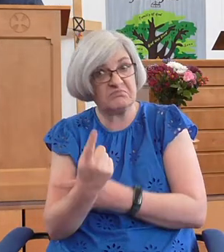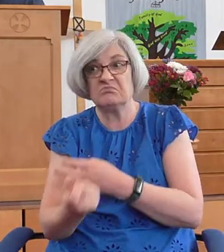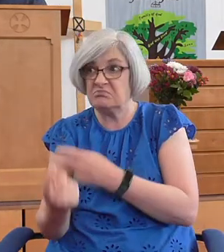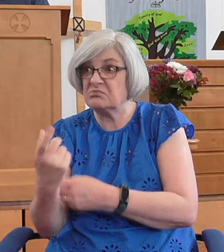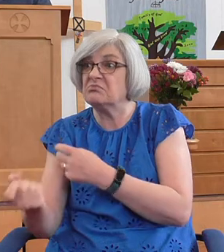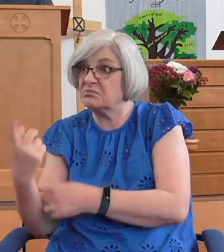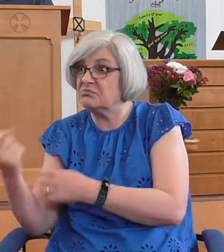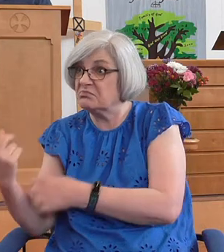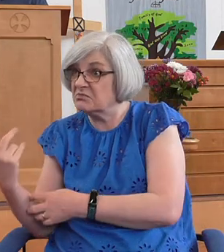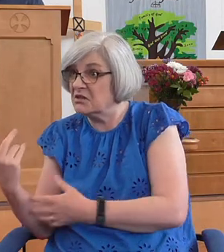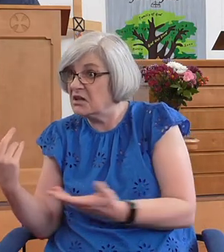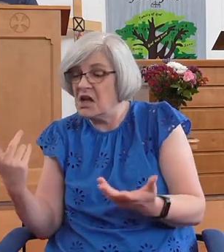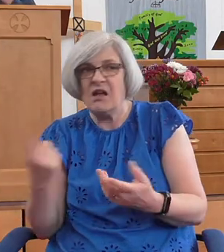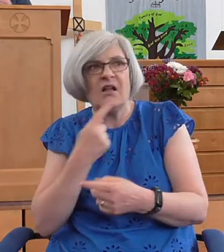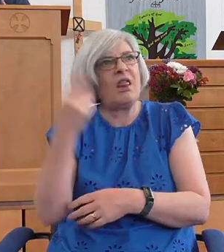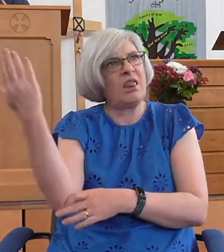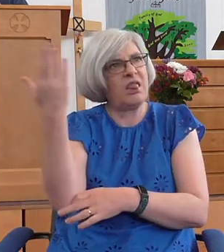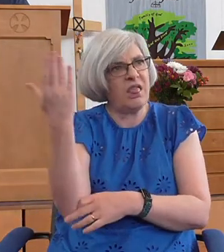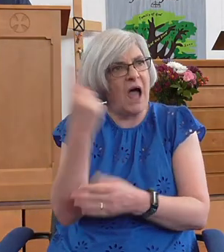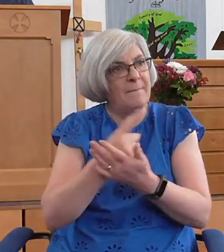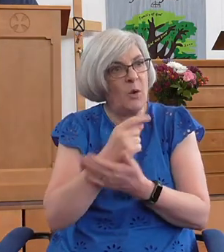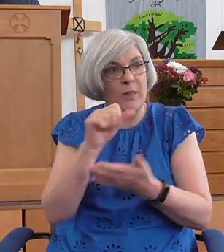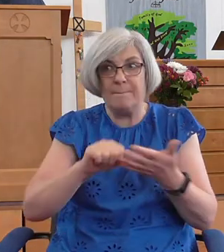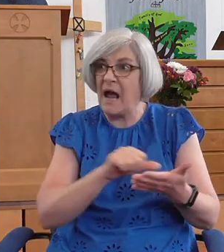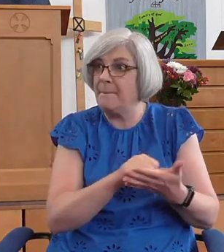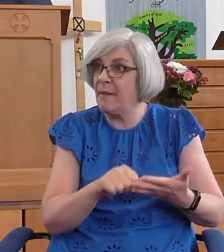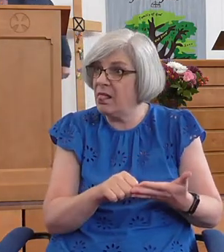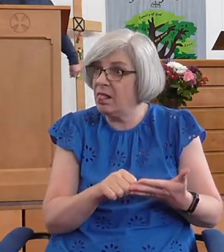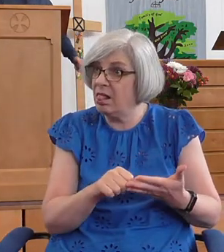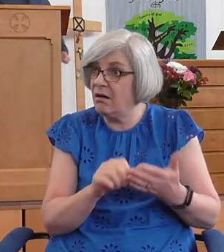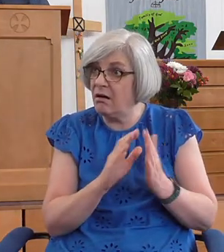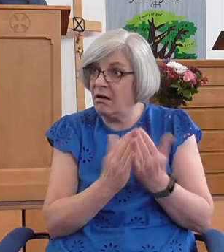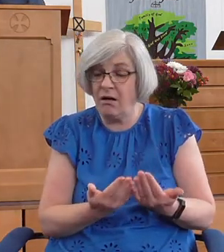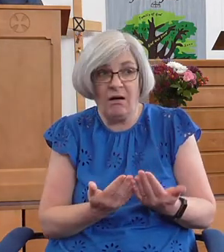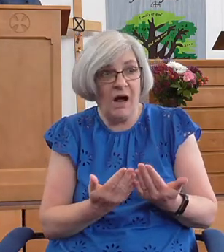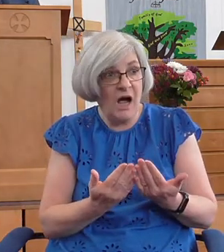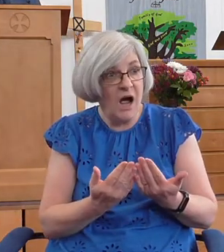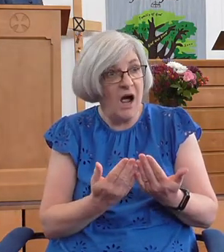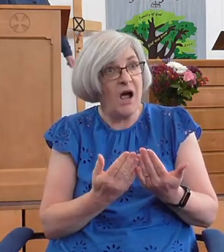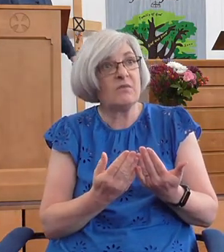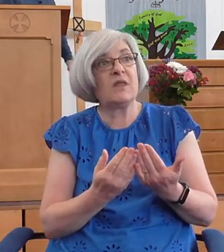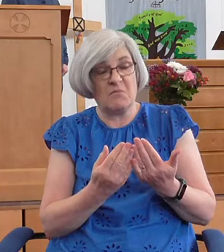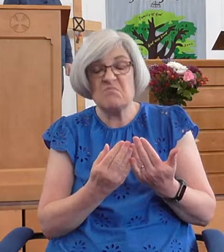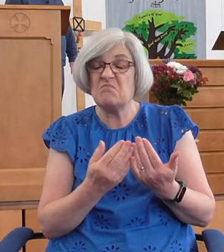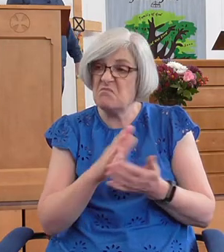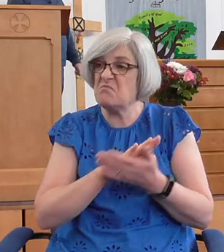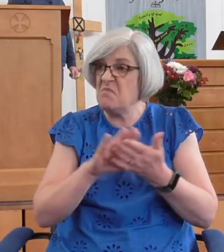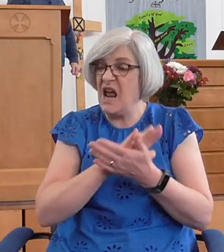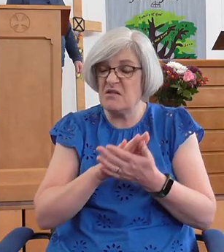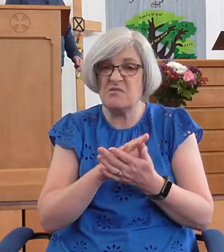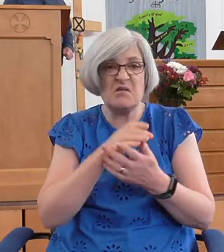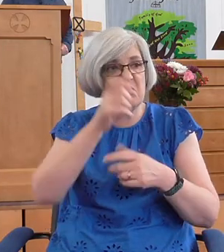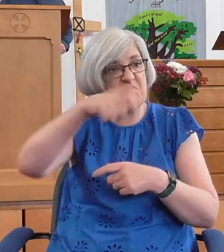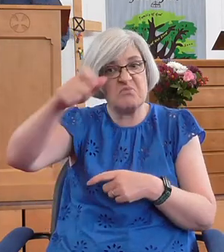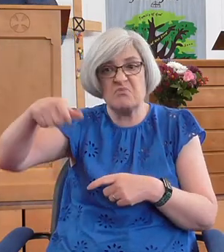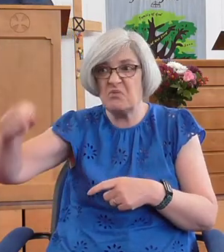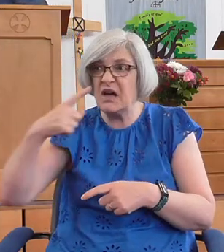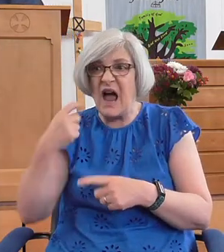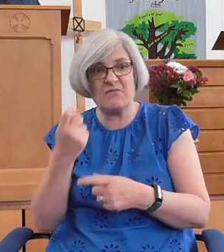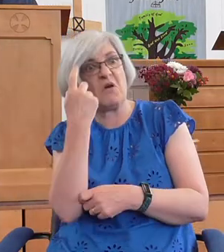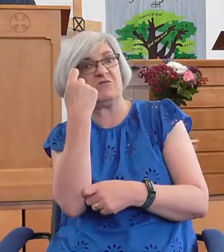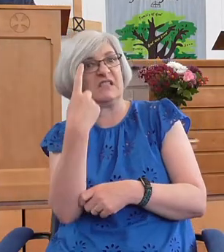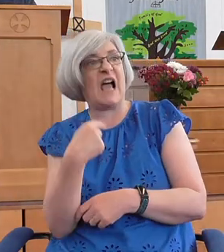delivering popular lectures on the Bible that were considered accessible to the common man.